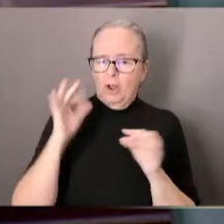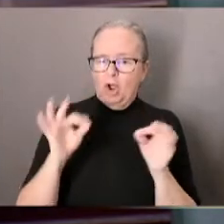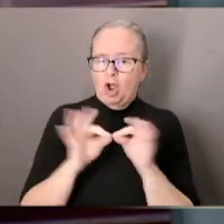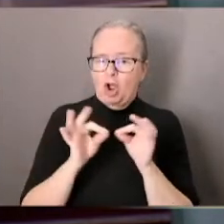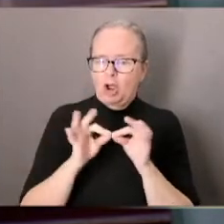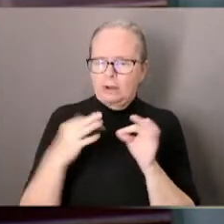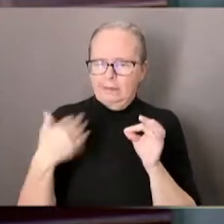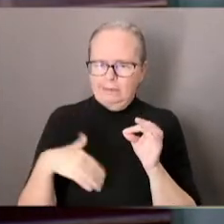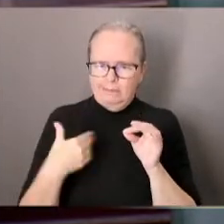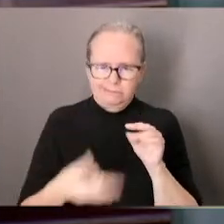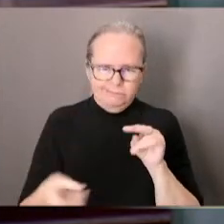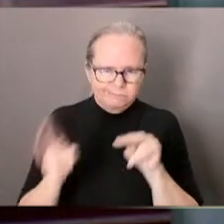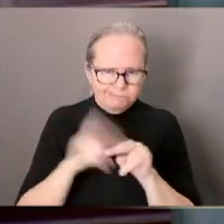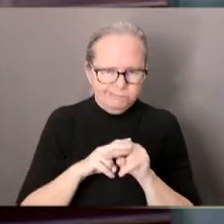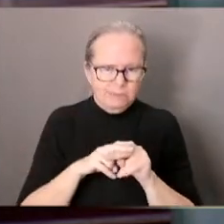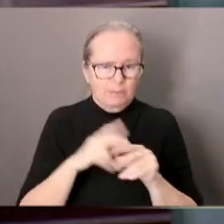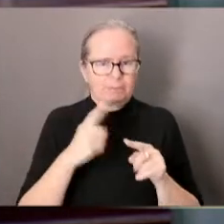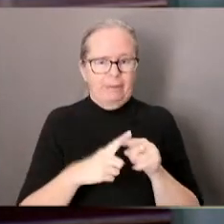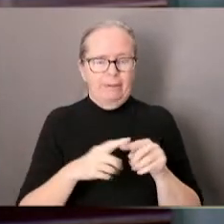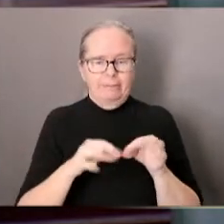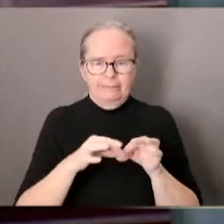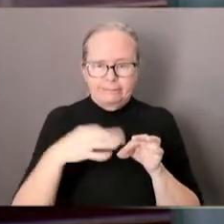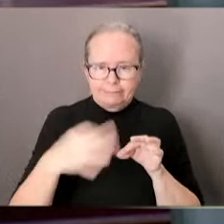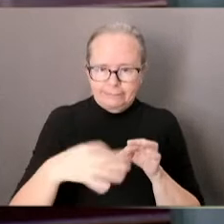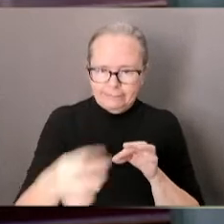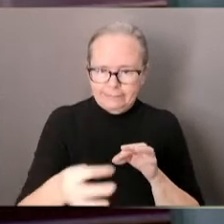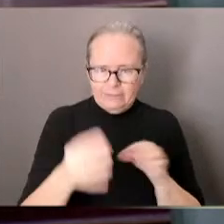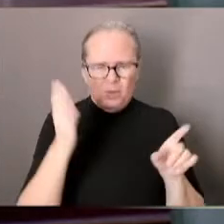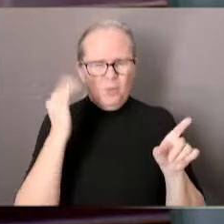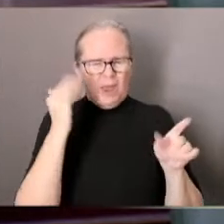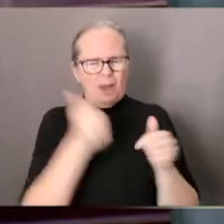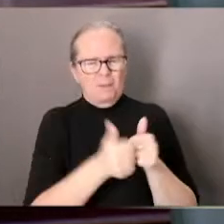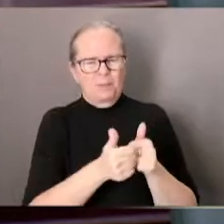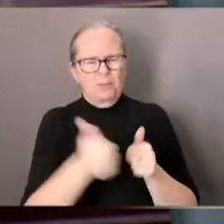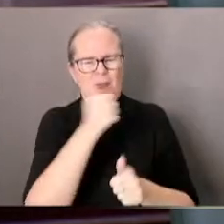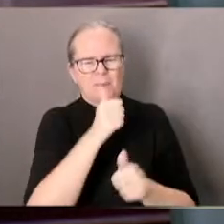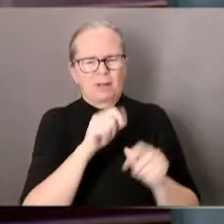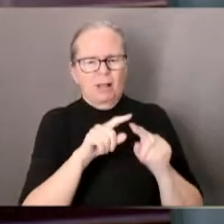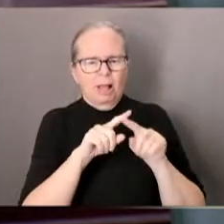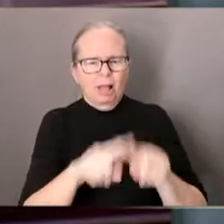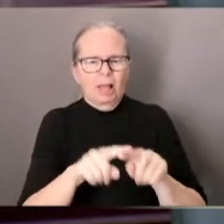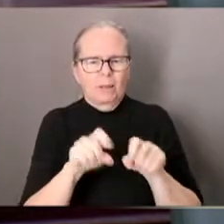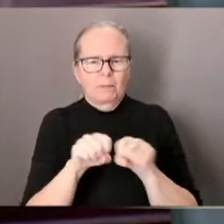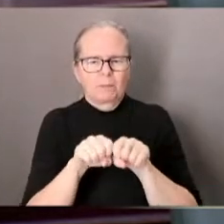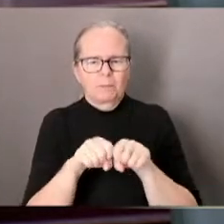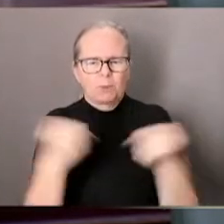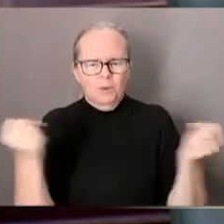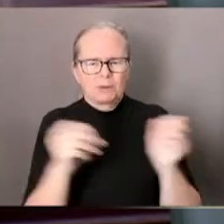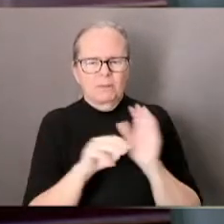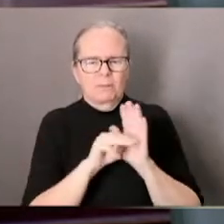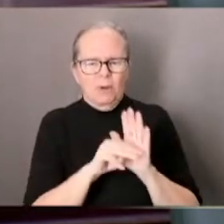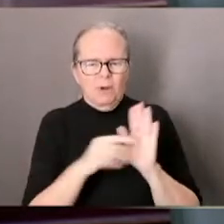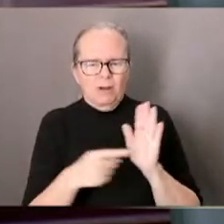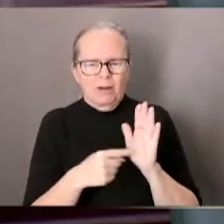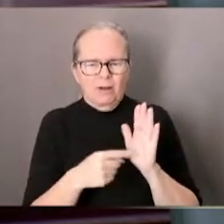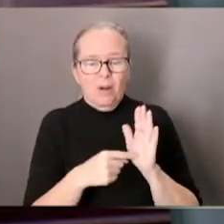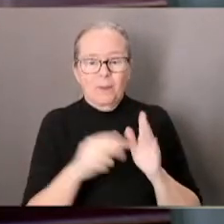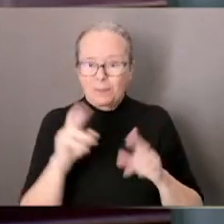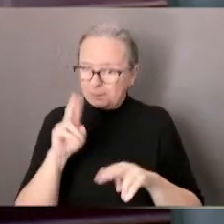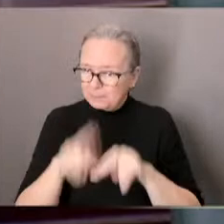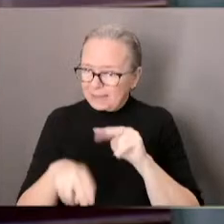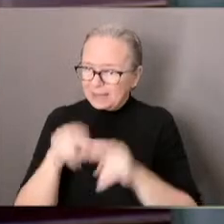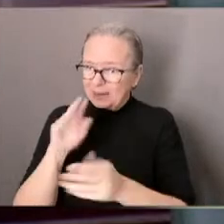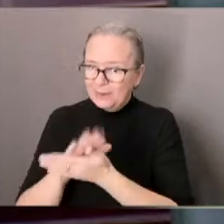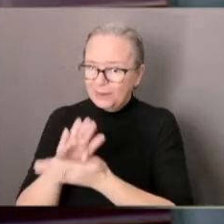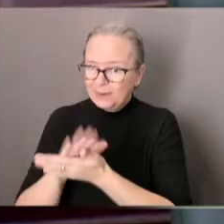government continues to use this broken model to build schools and hospitals is she really going to make the same mistakes of the past and harm